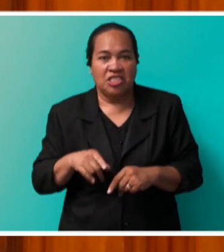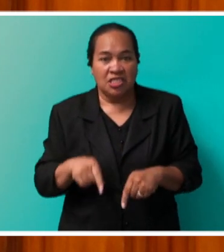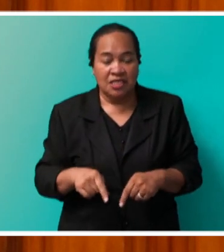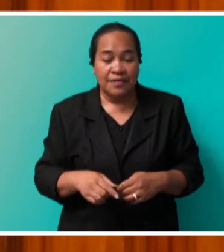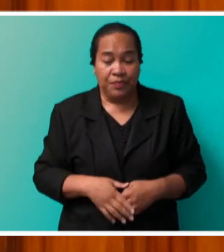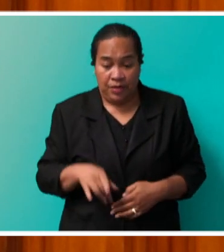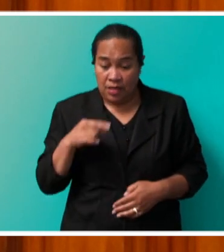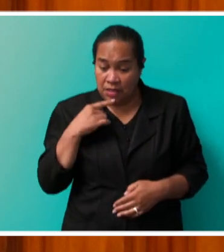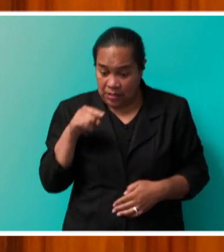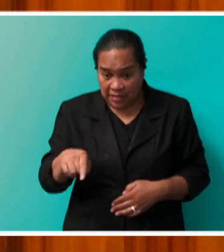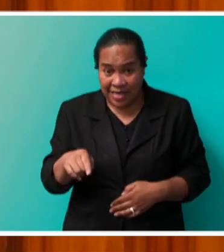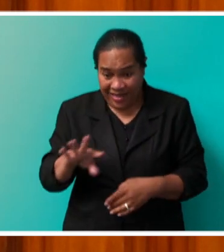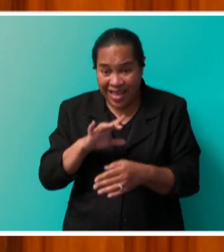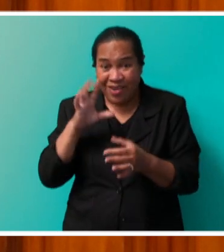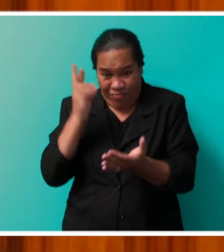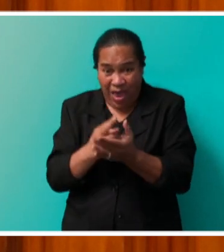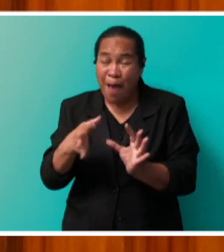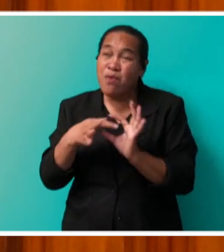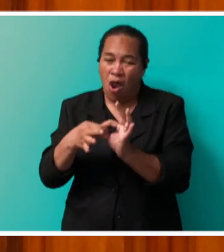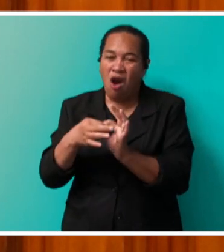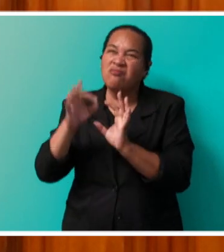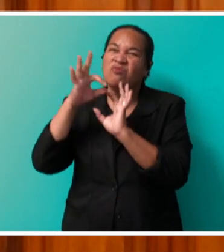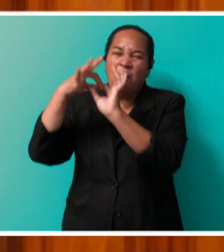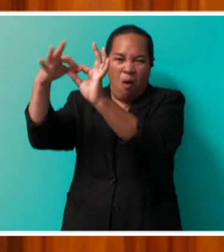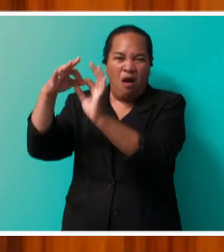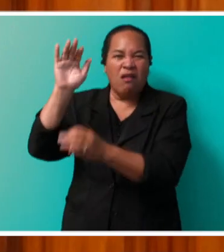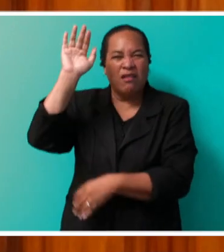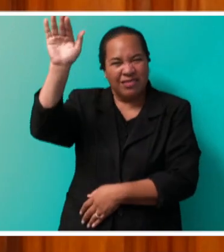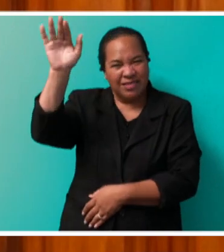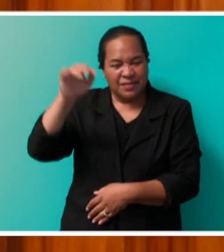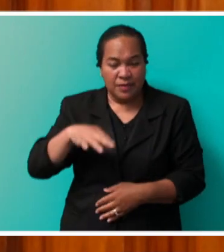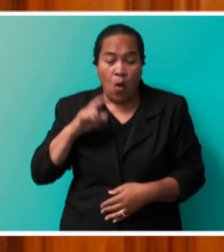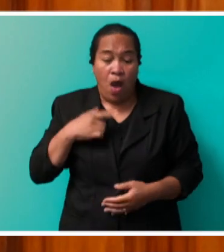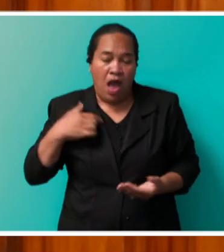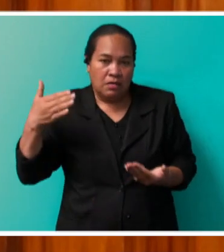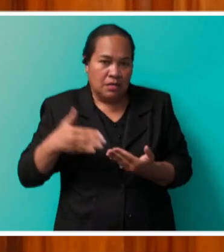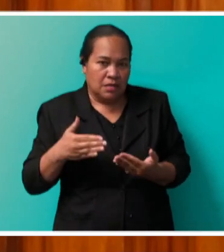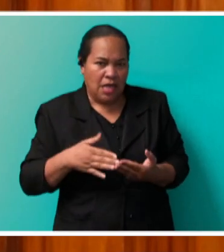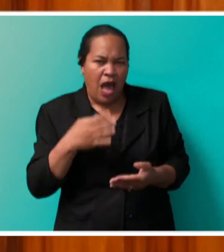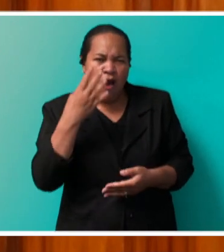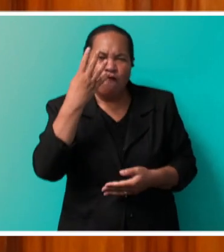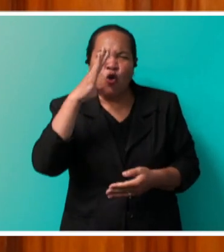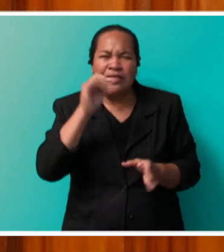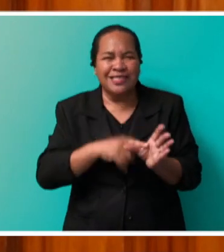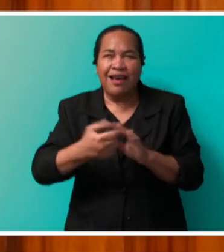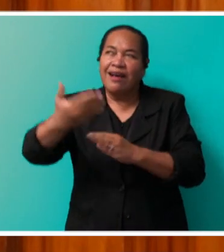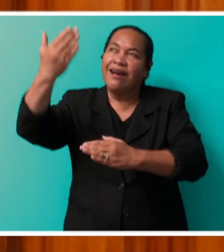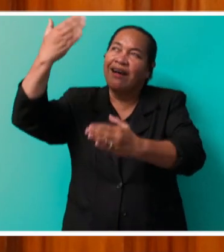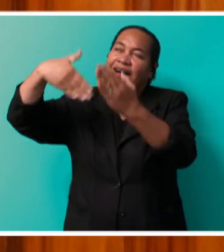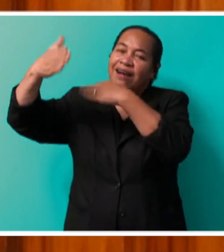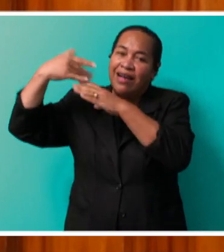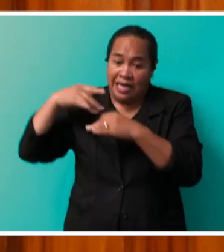the Asian subterranean termite, or AST, was introduced to Fiji more than 4 decades ago, building up